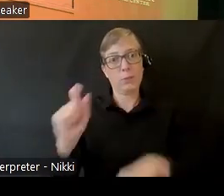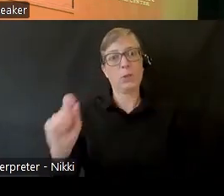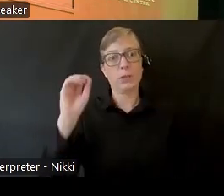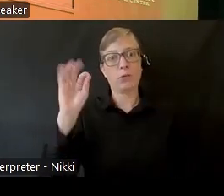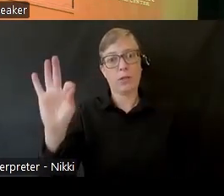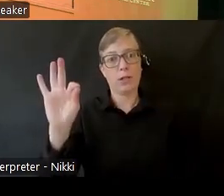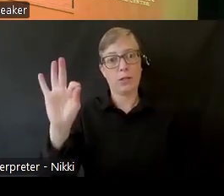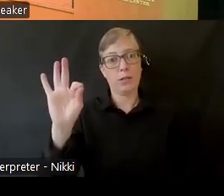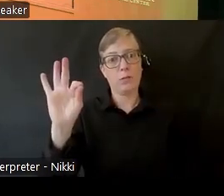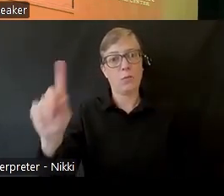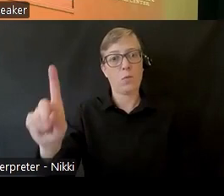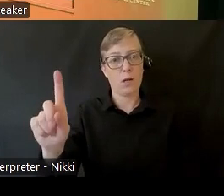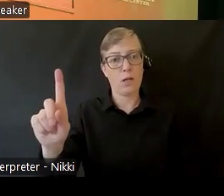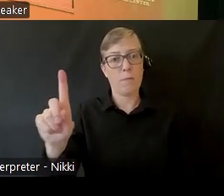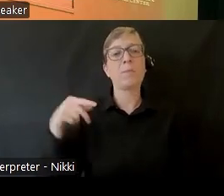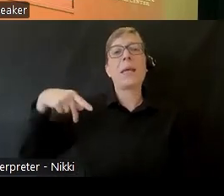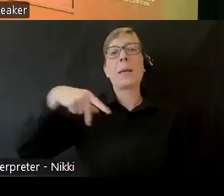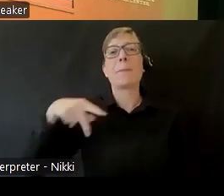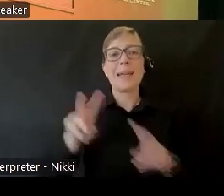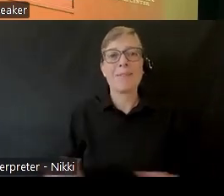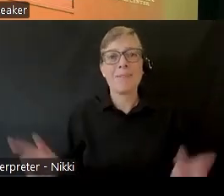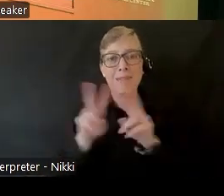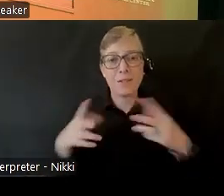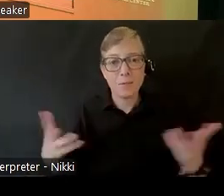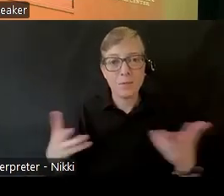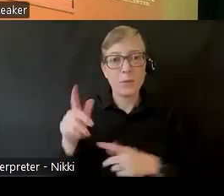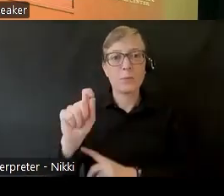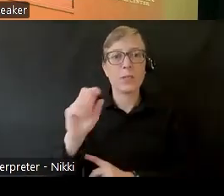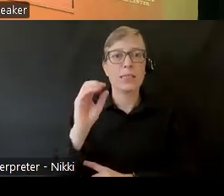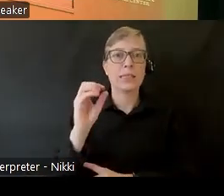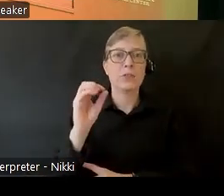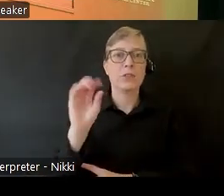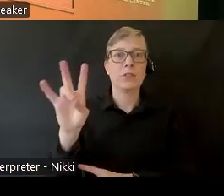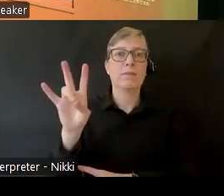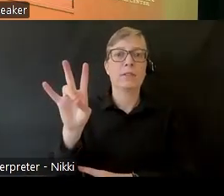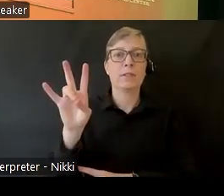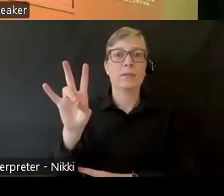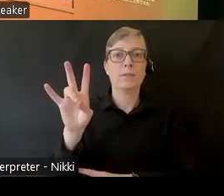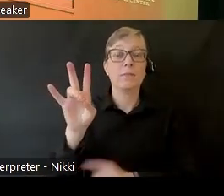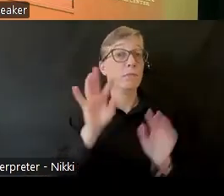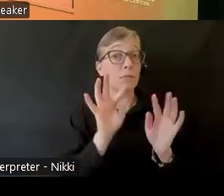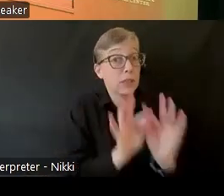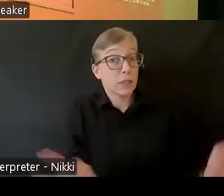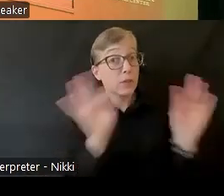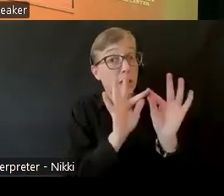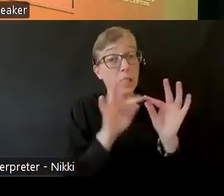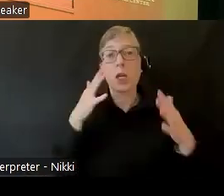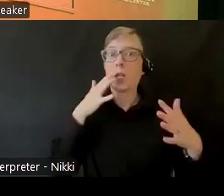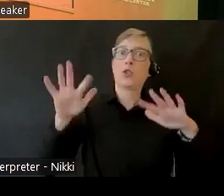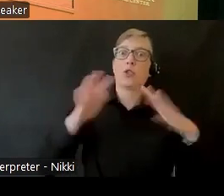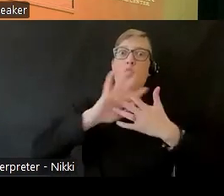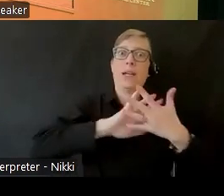0.0991 with p-value of 0.00. So there is a significant small and noisy, but significant positive correlation